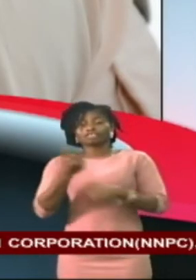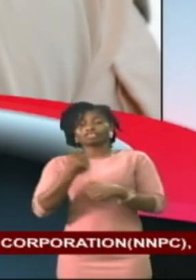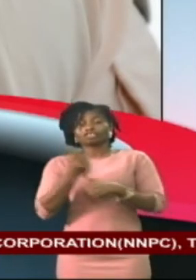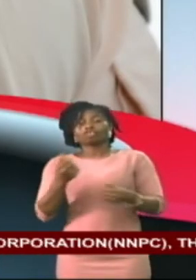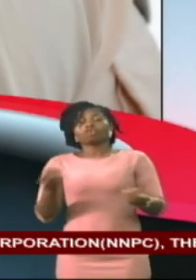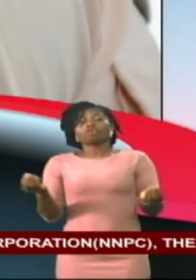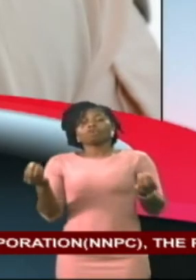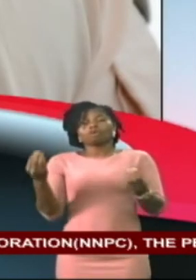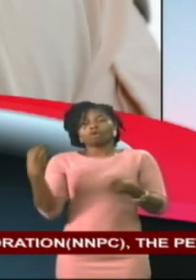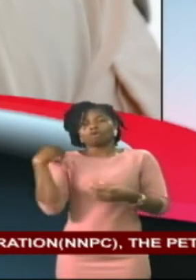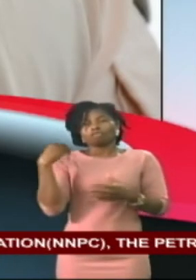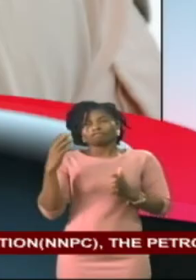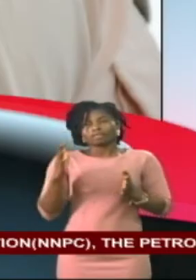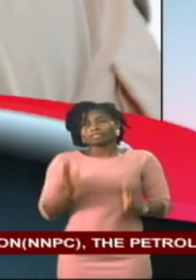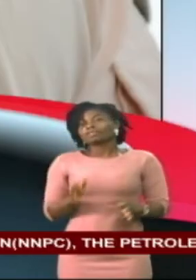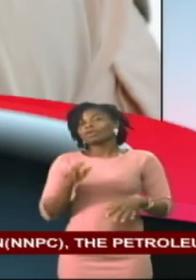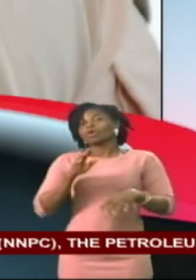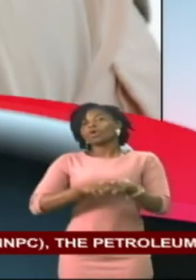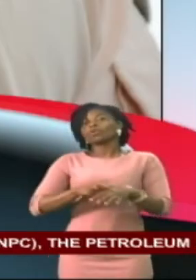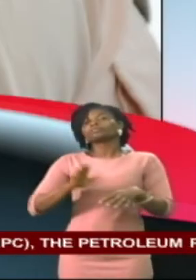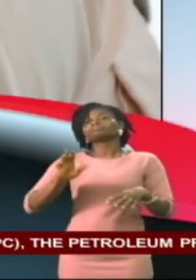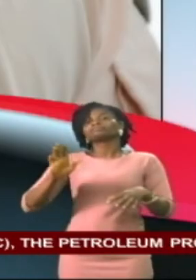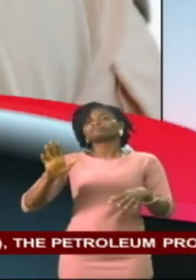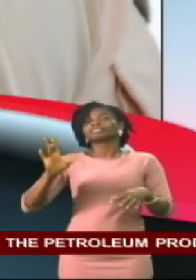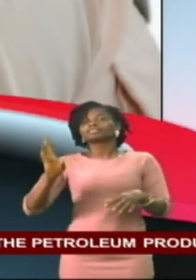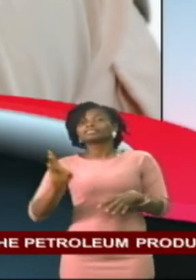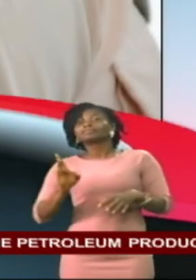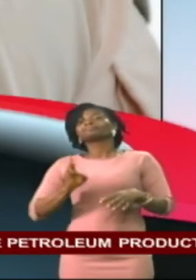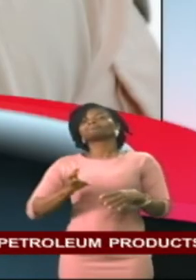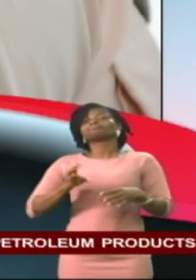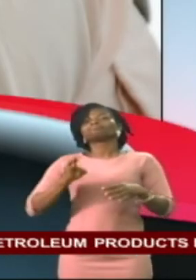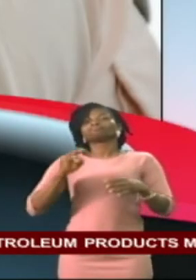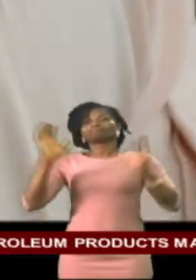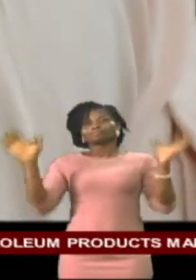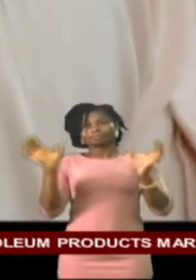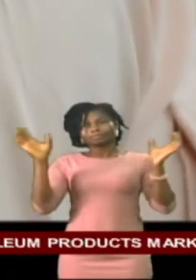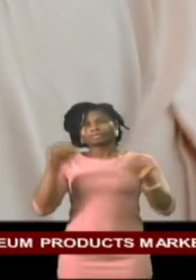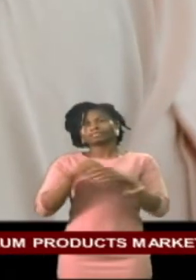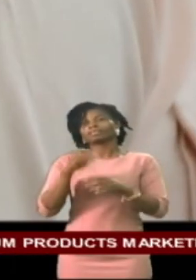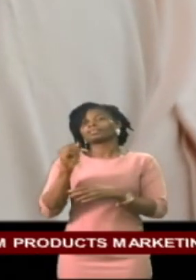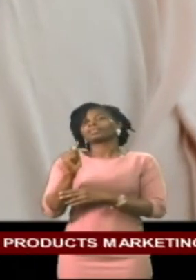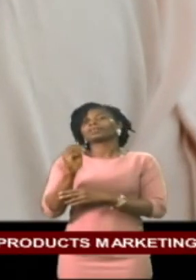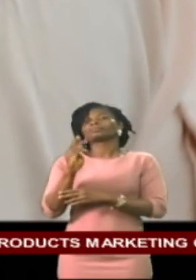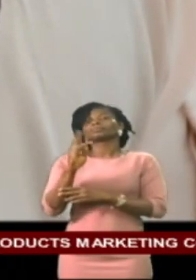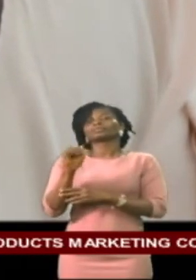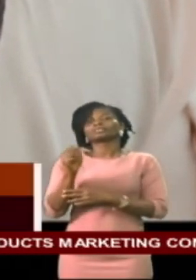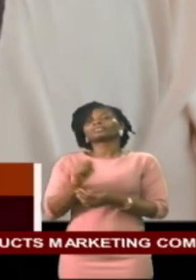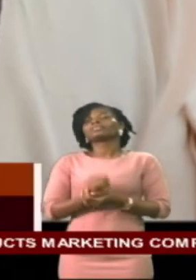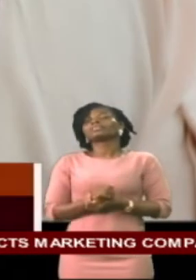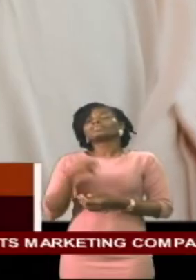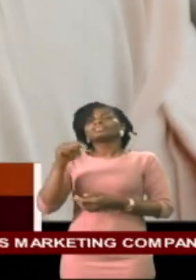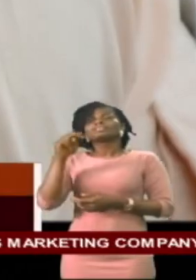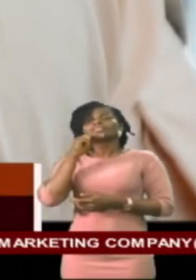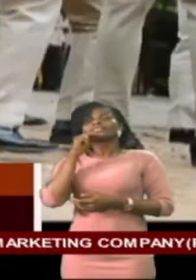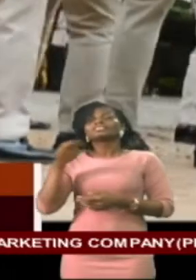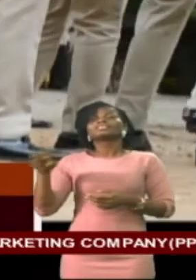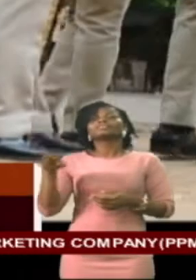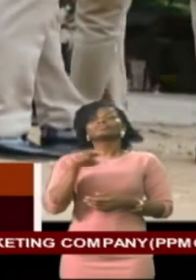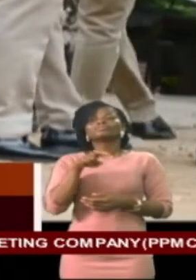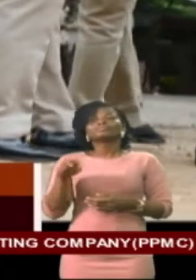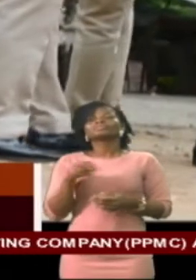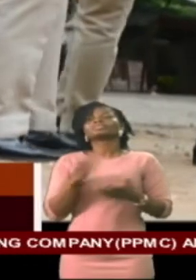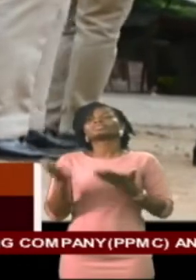of the service 57th anniversary in Abuja. Victor Azu reports. The Nigeria Immigration Service has